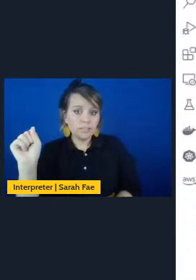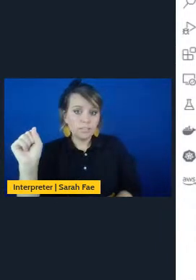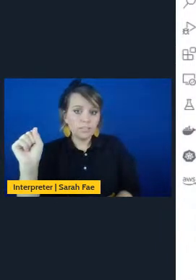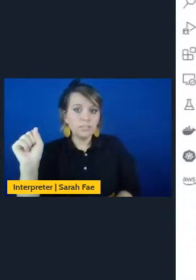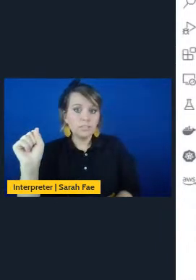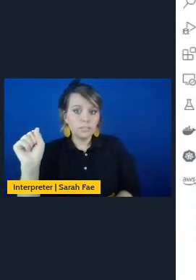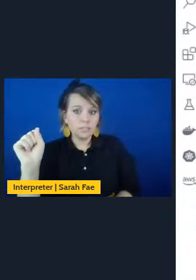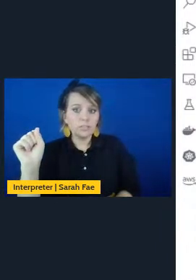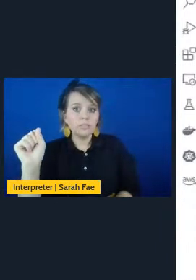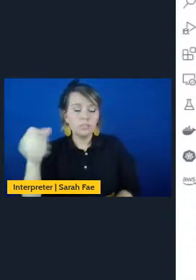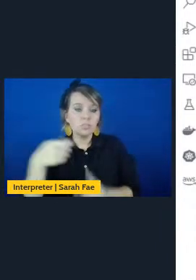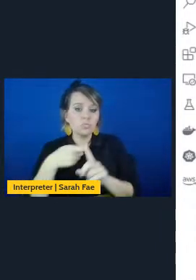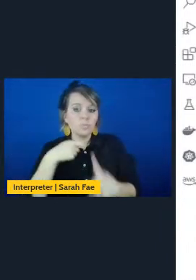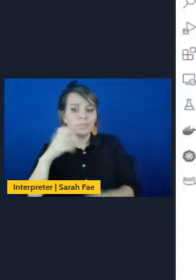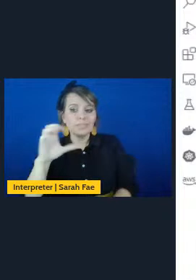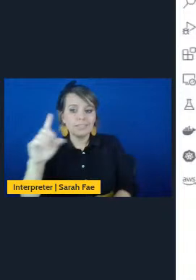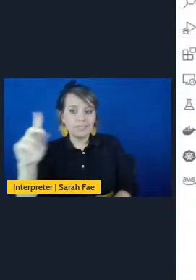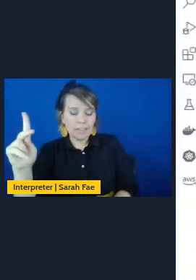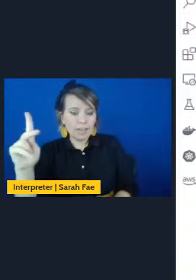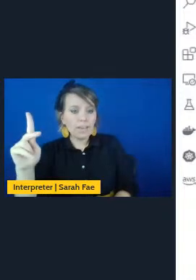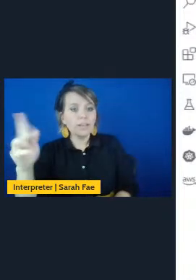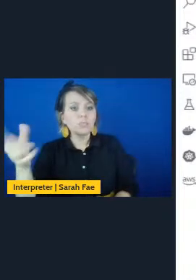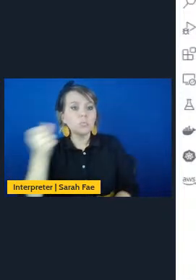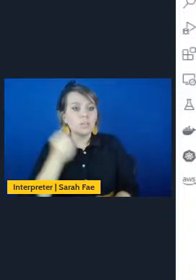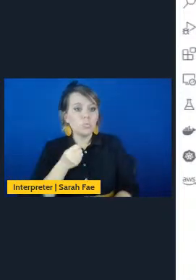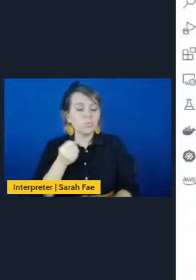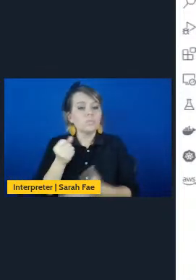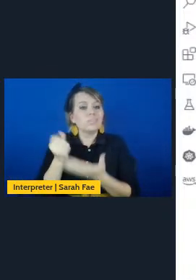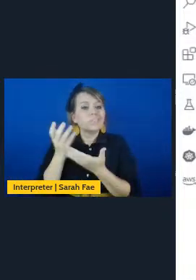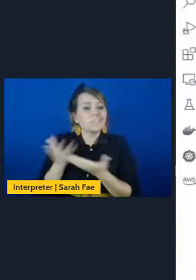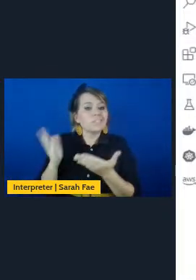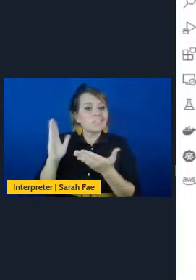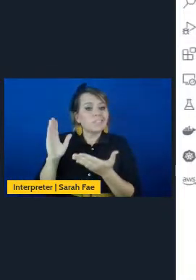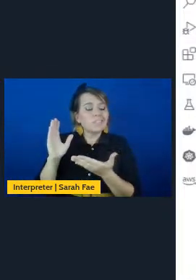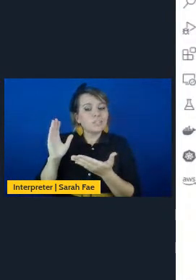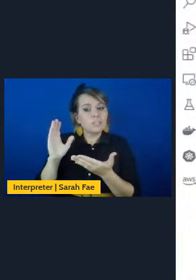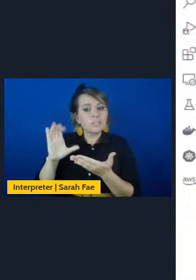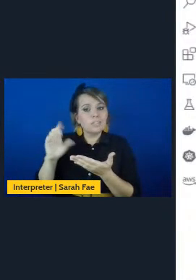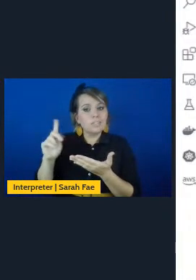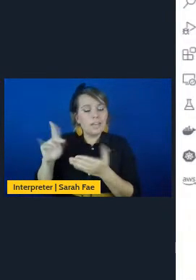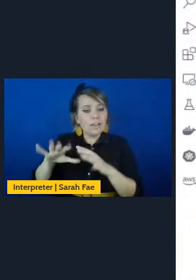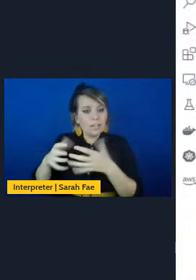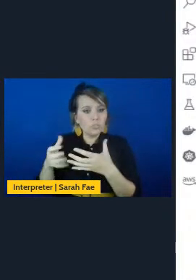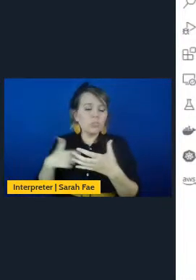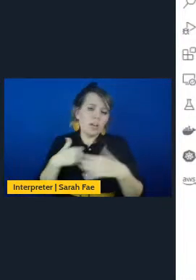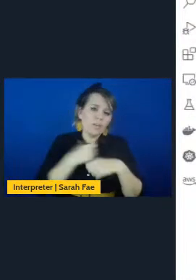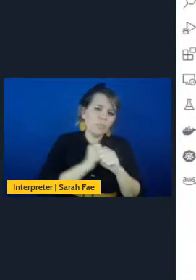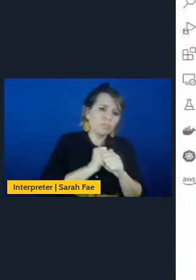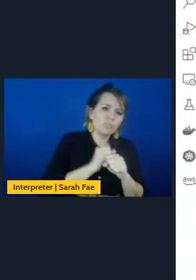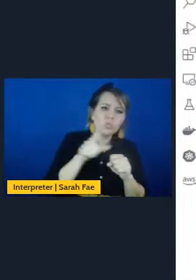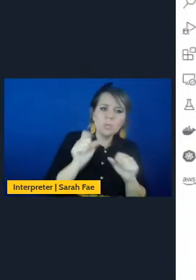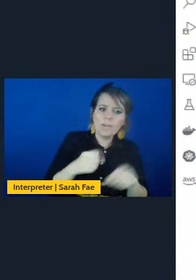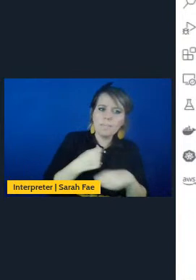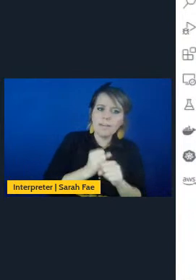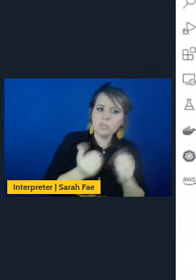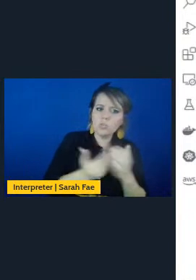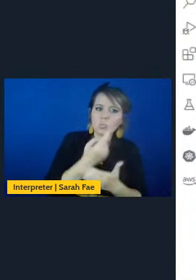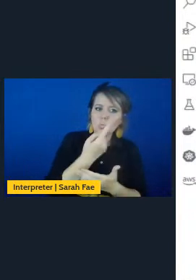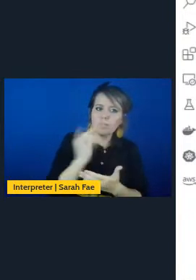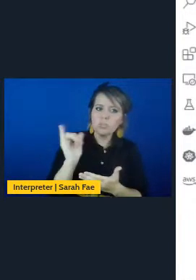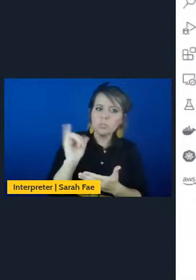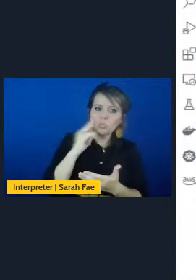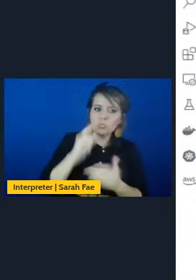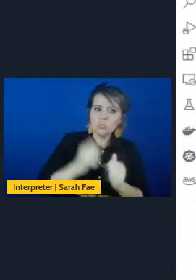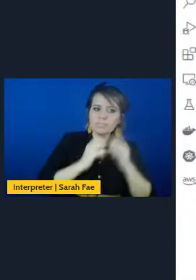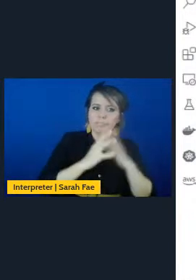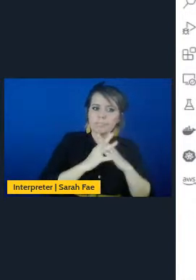AWS CDK to get hold of an existing EKS cluster. I could have created a new one as well to deploy my application